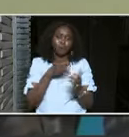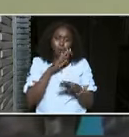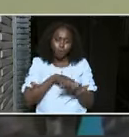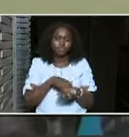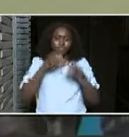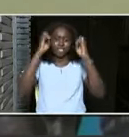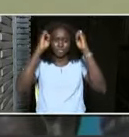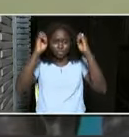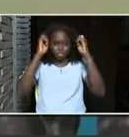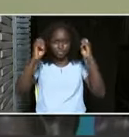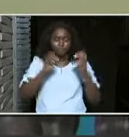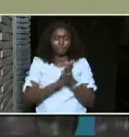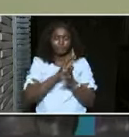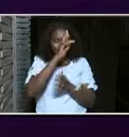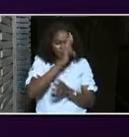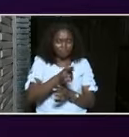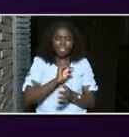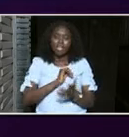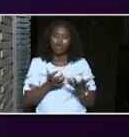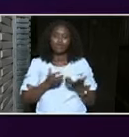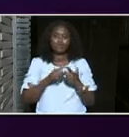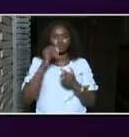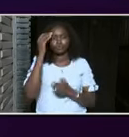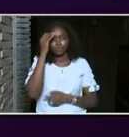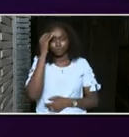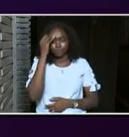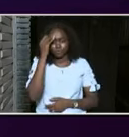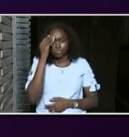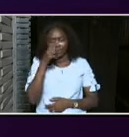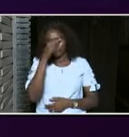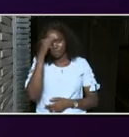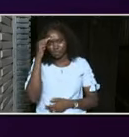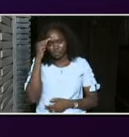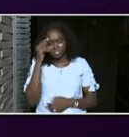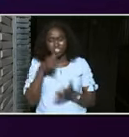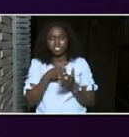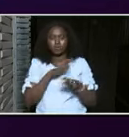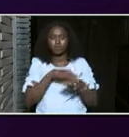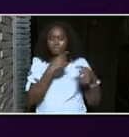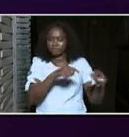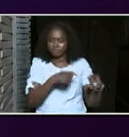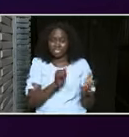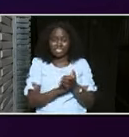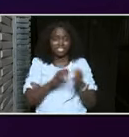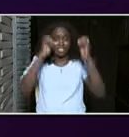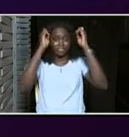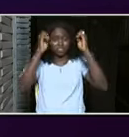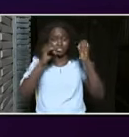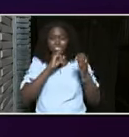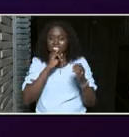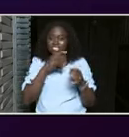education. Sir, I want to know, because it's unarguable that education is the lifeline of every